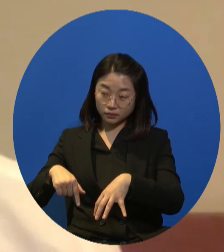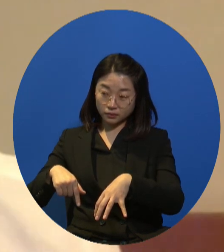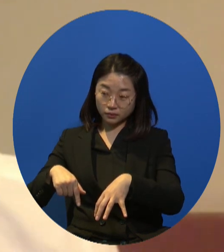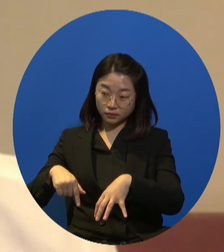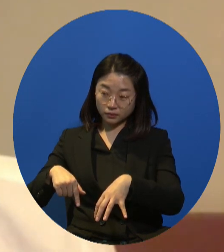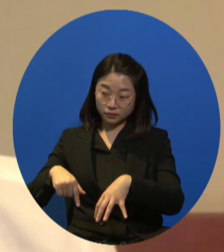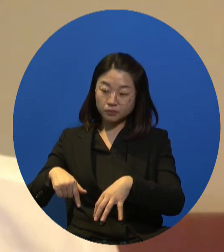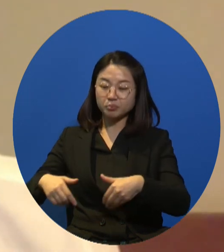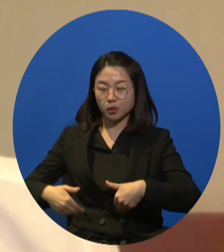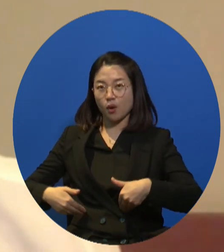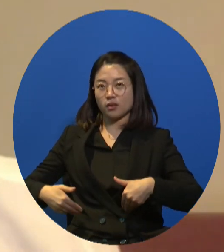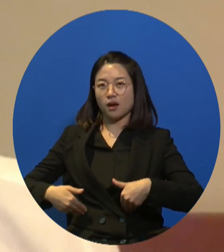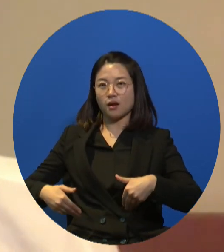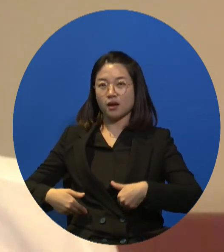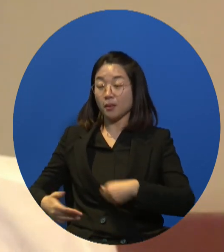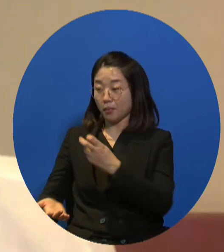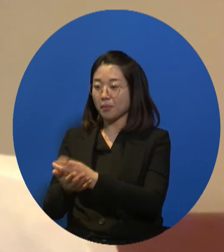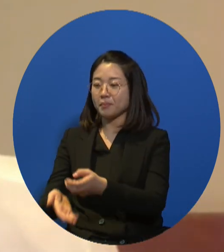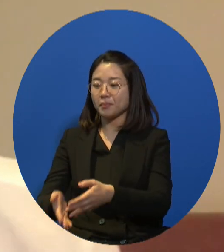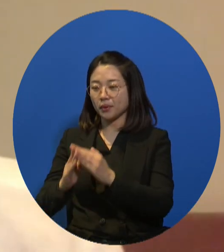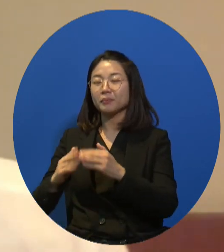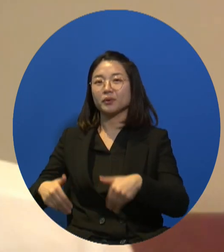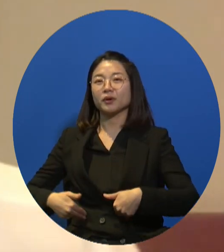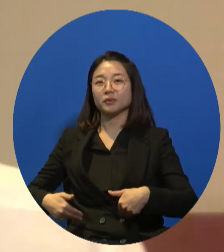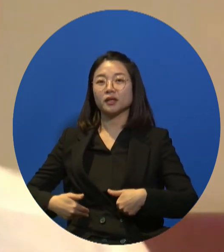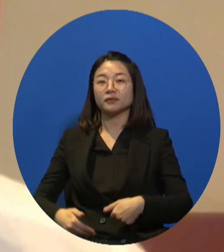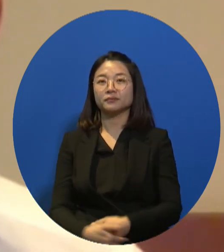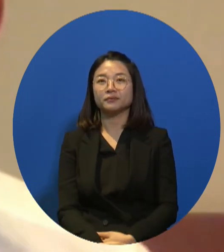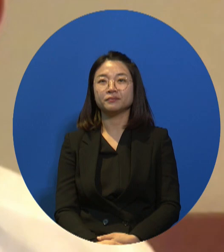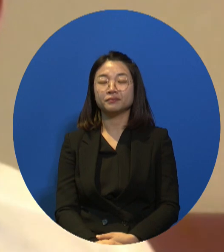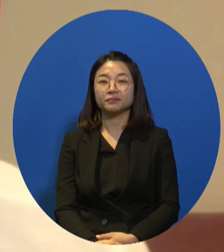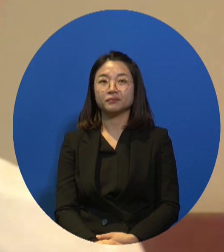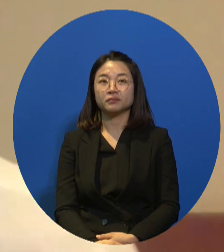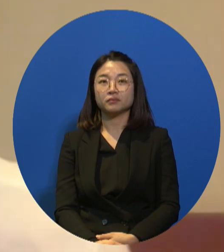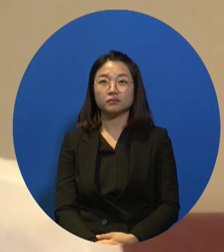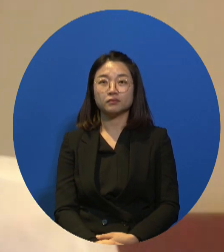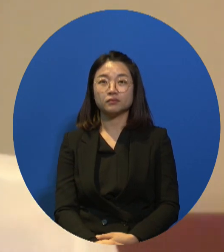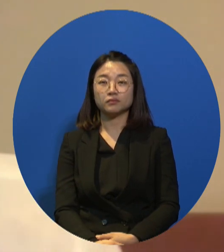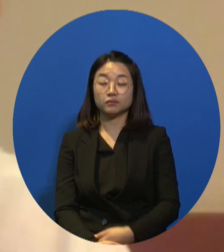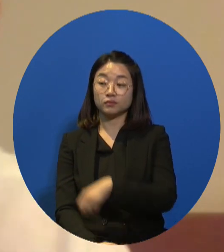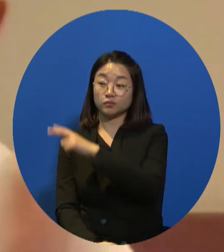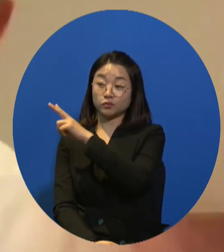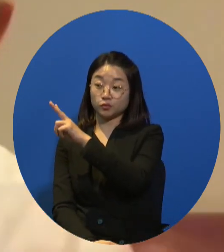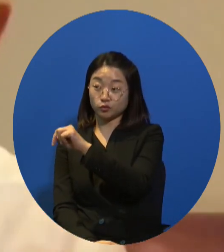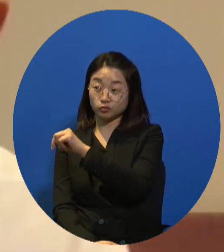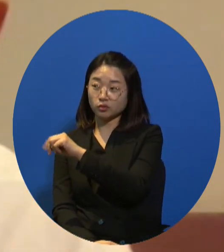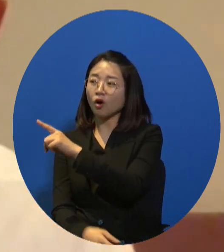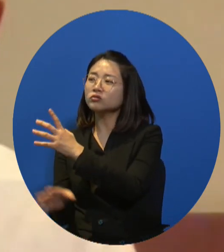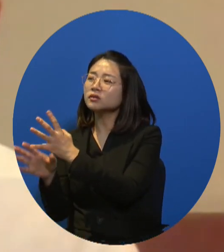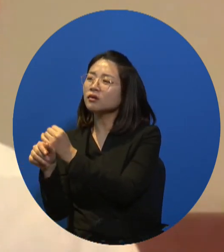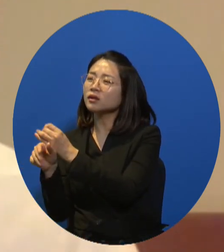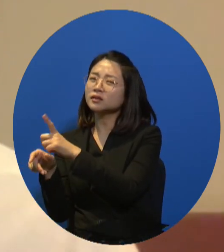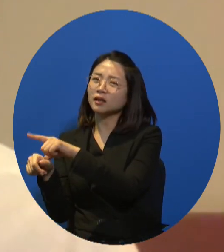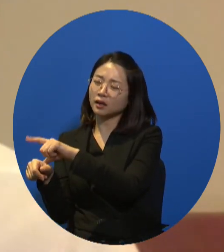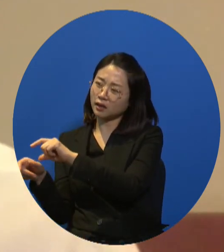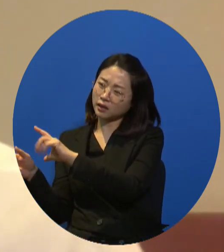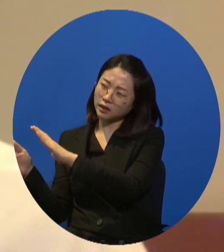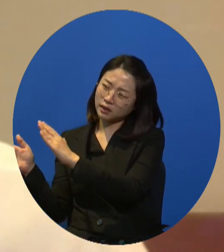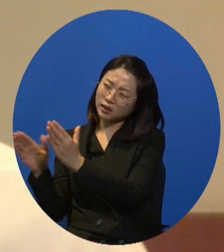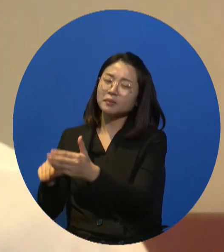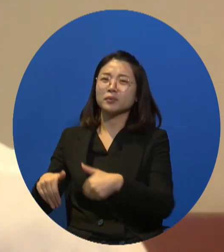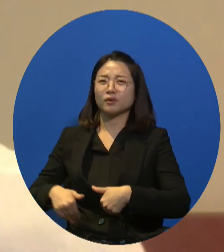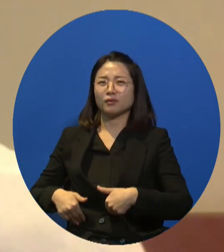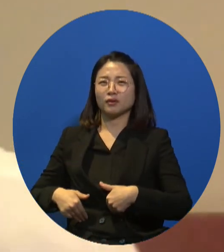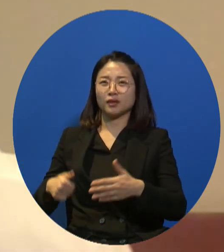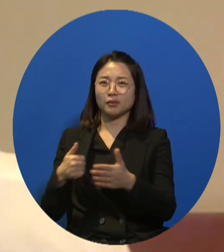much more quickly, in fact, than the UN treaty bodies. I only say we are